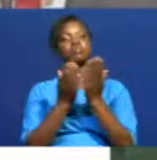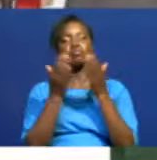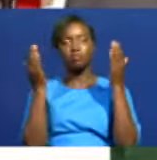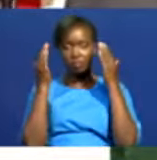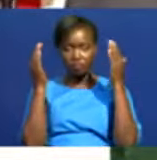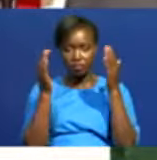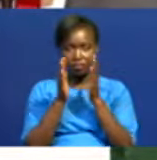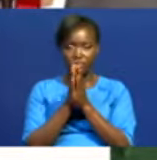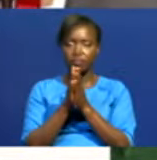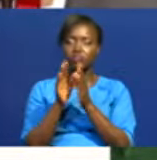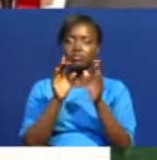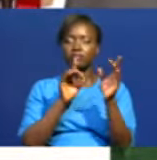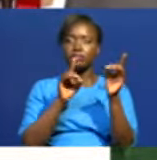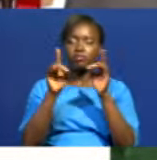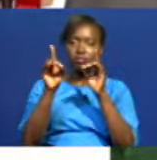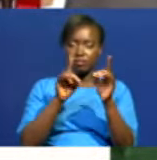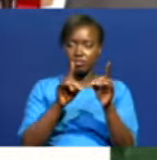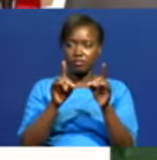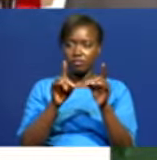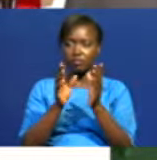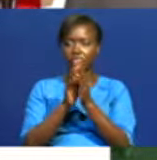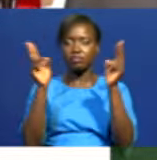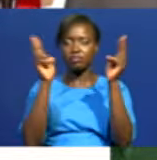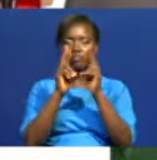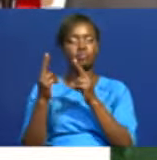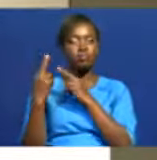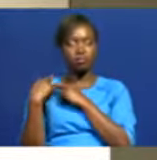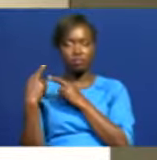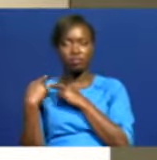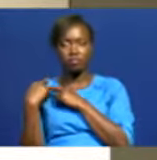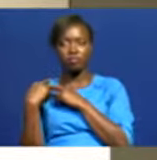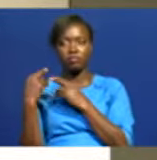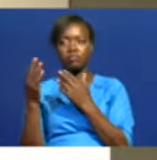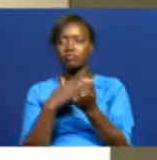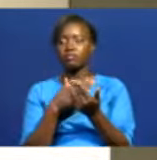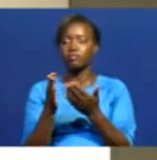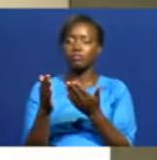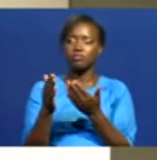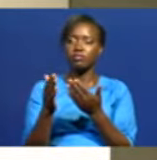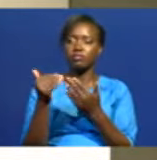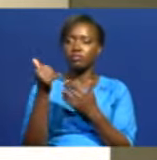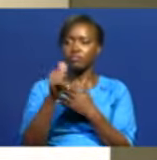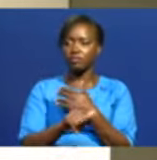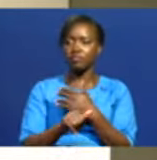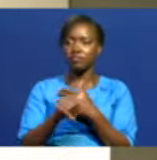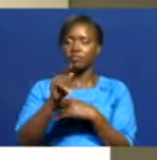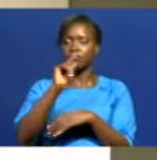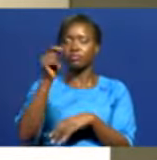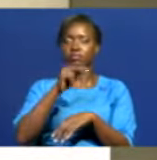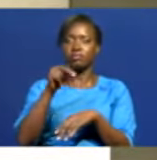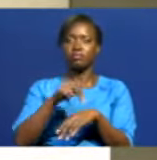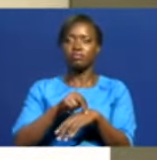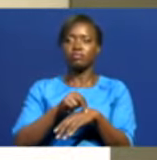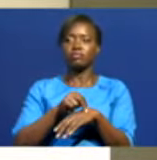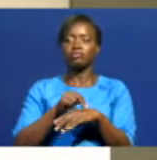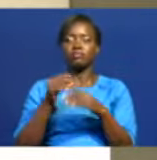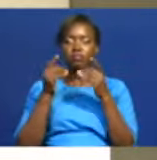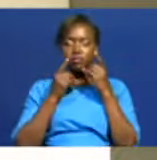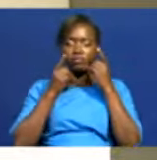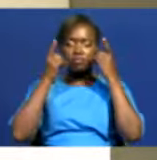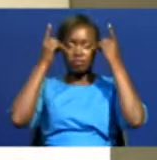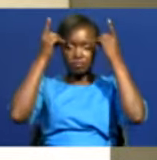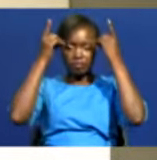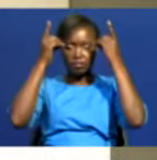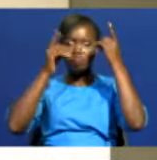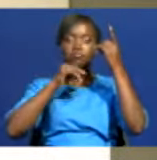focus on diaspora affairs and international obligations. Whenever any Kenyan national abroad is in distress, we